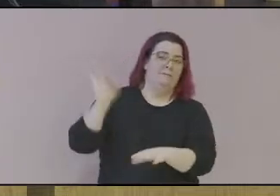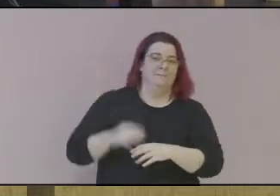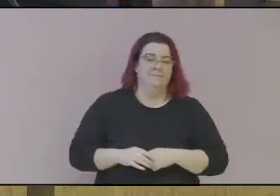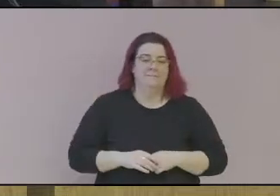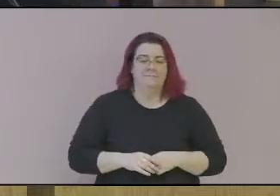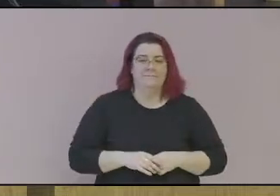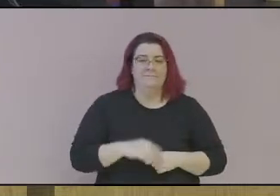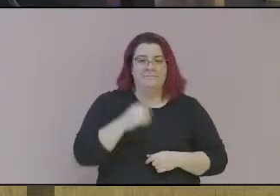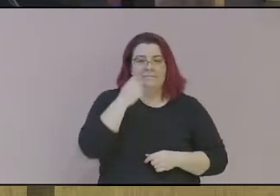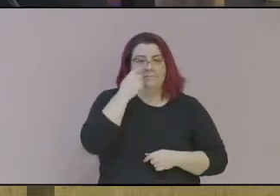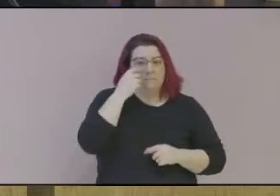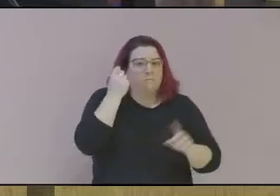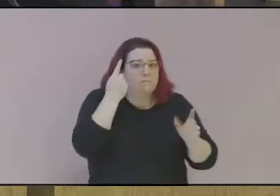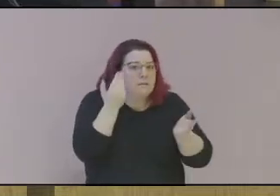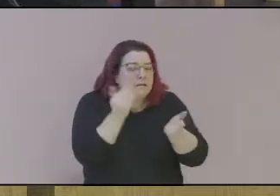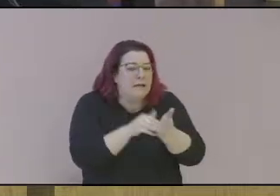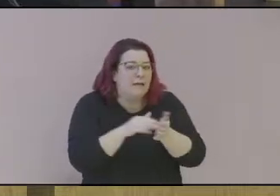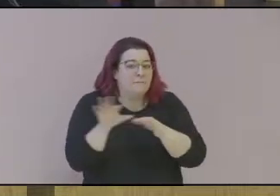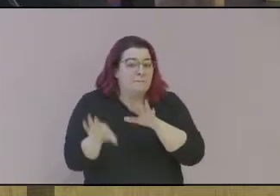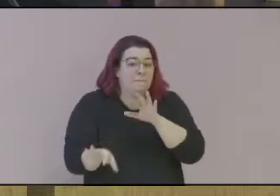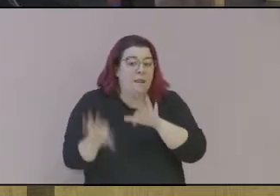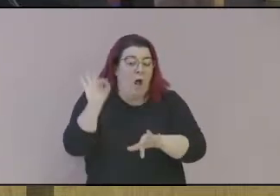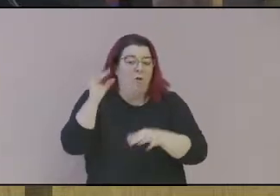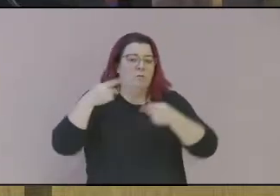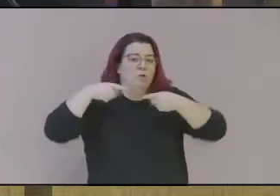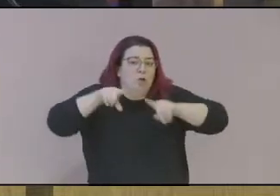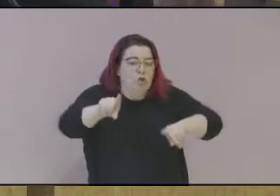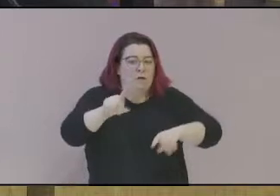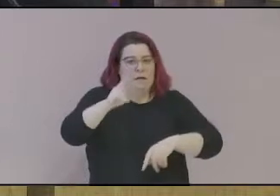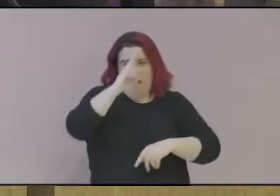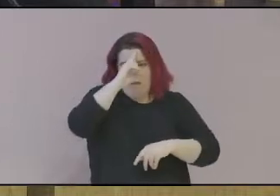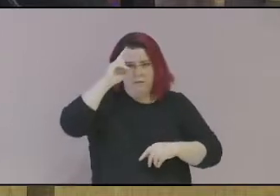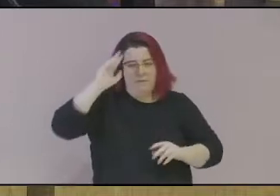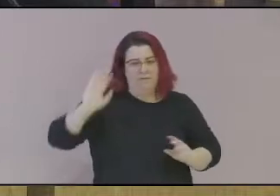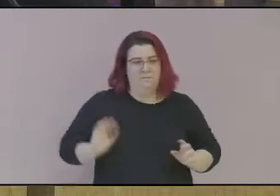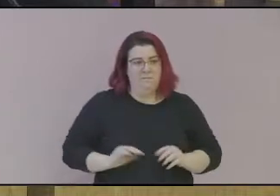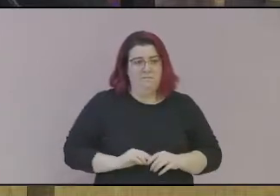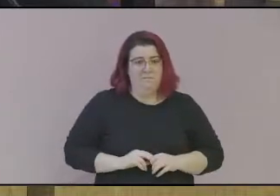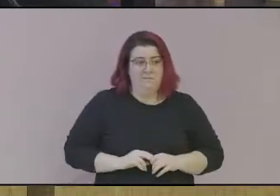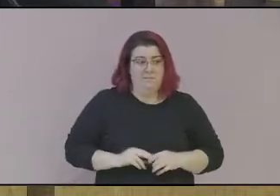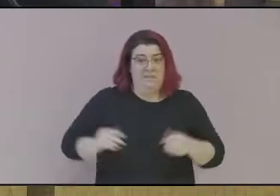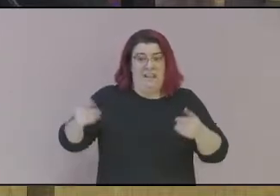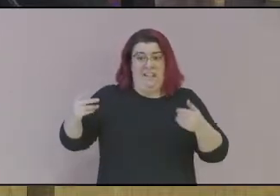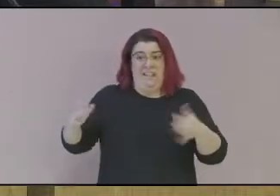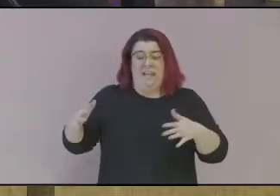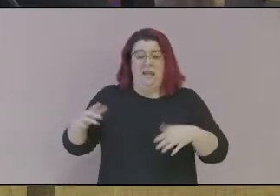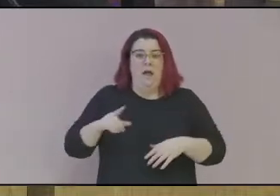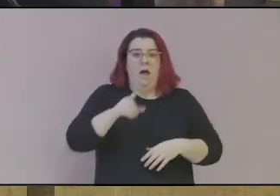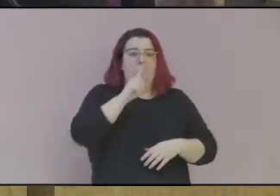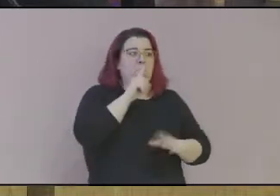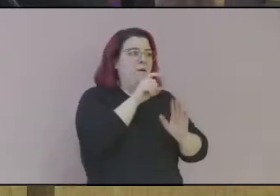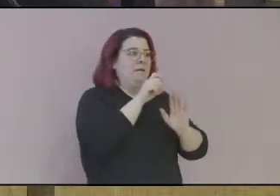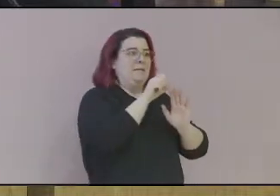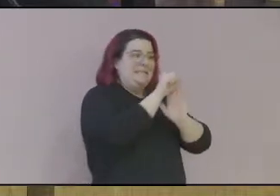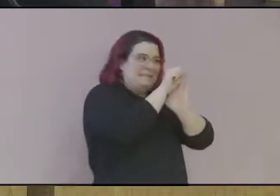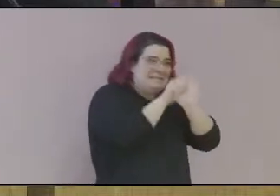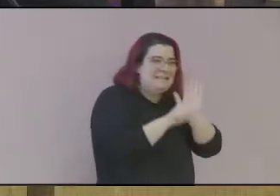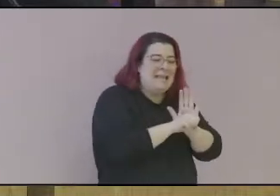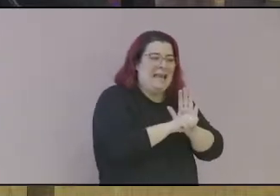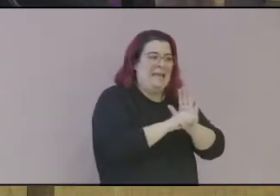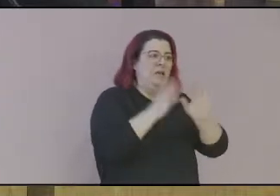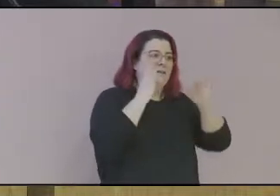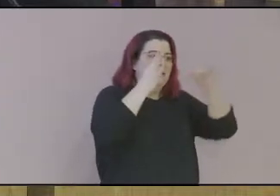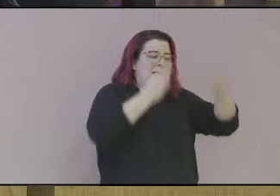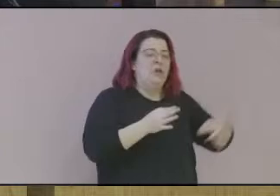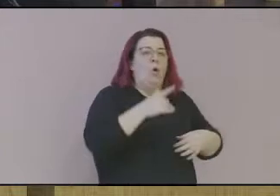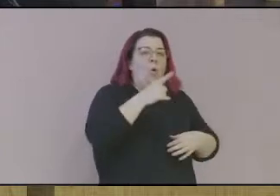of allocation for individuals in a hospital. That doesn't solve the problem of statewide allocation. New York State